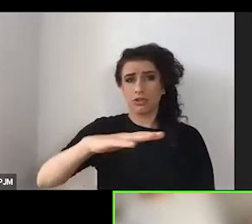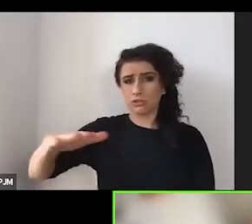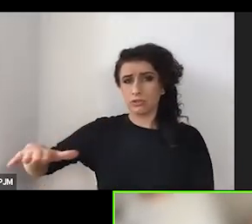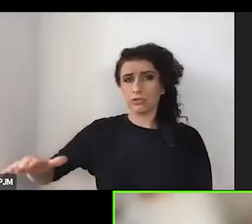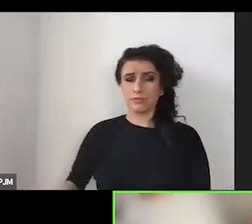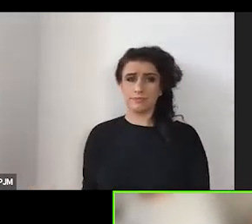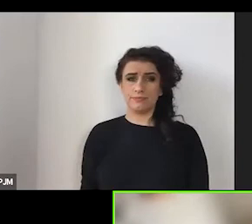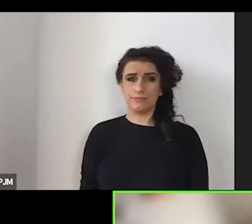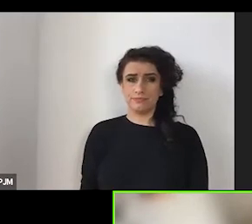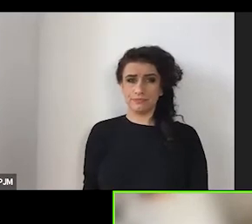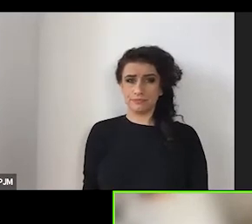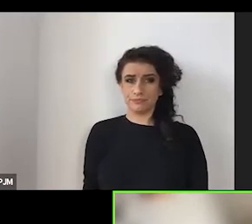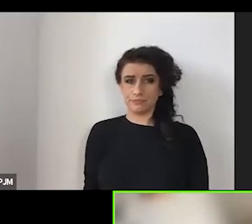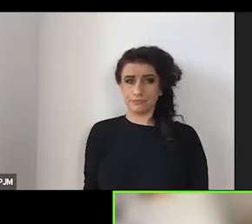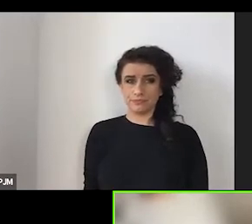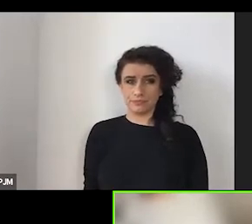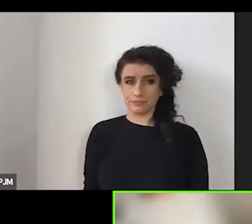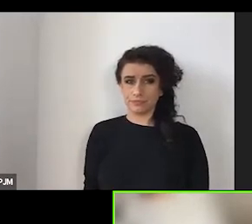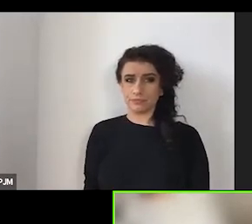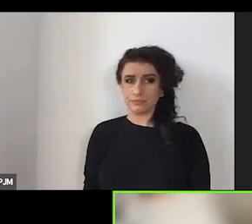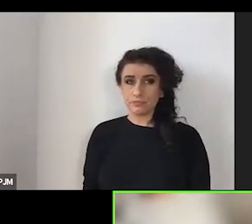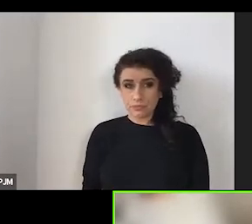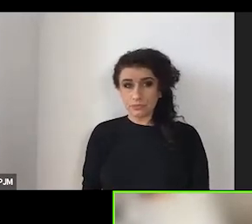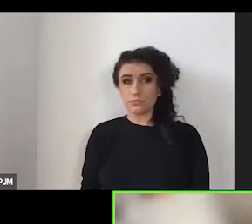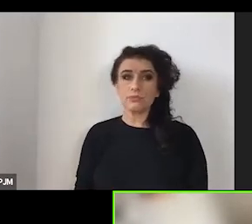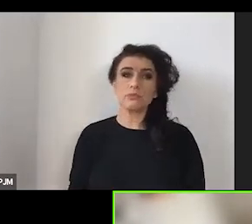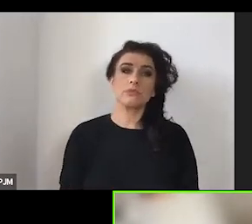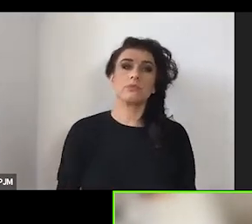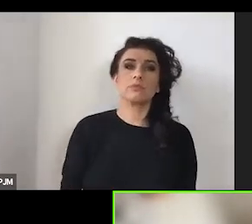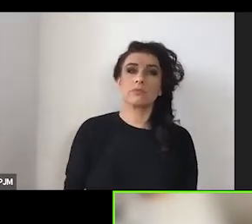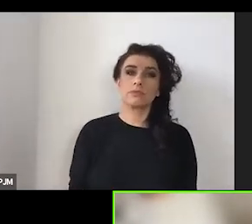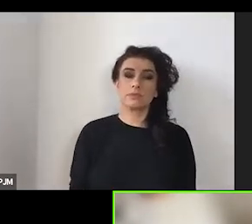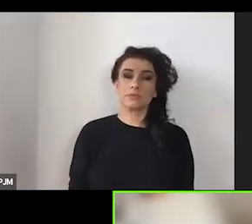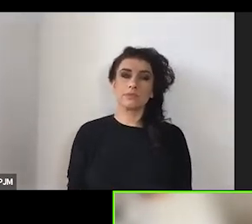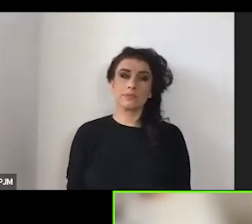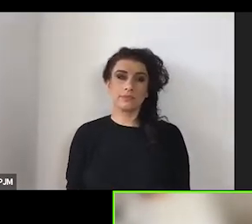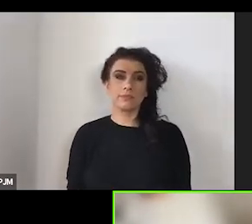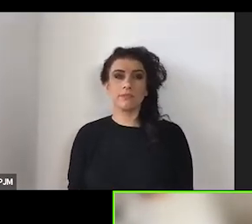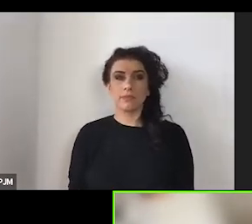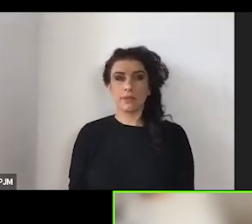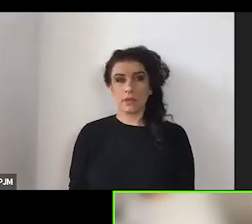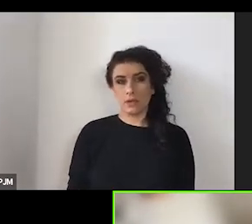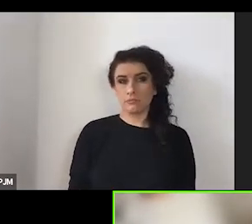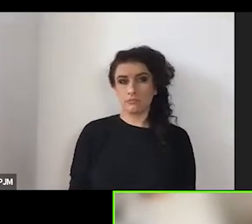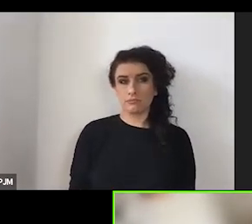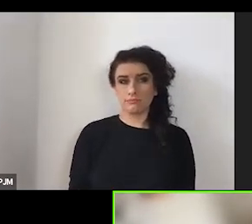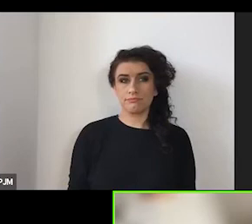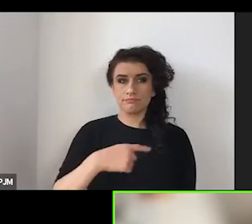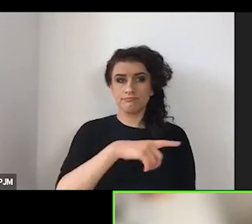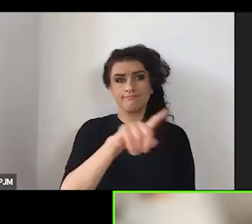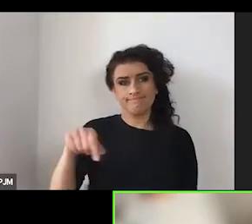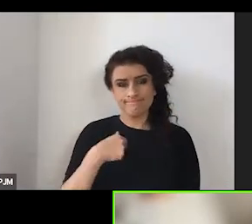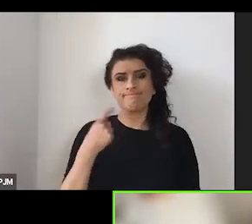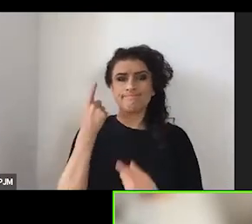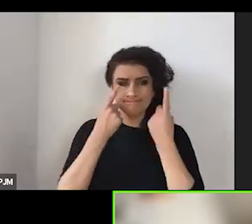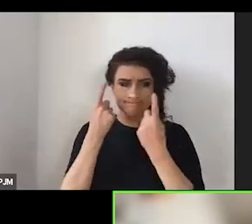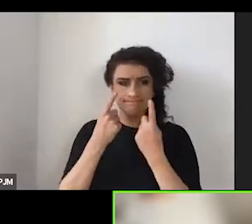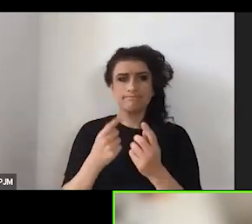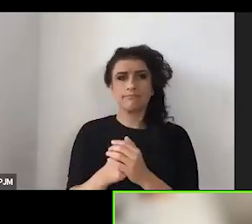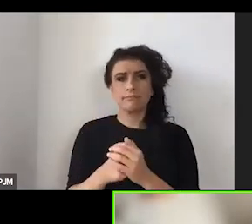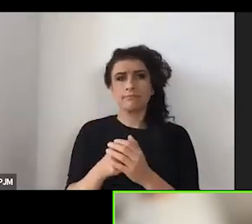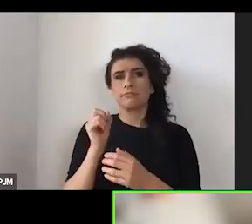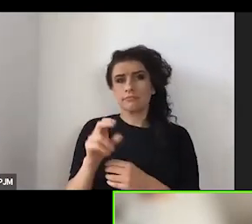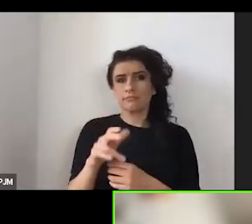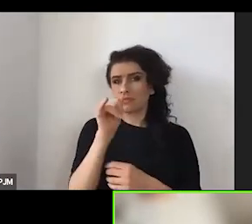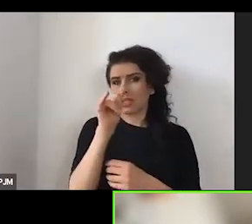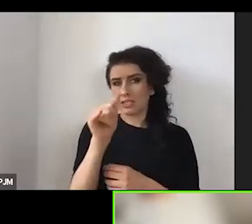realized it was not reaching the people that needed this help. because they don't have a phone, or they don't know how to